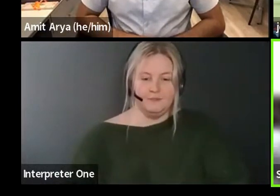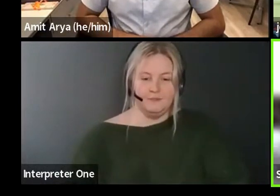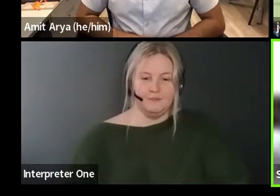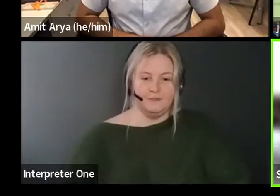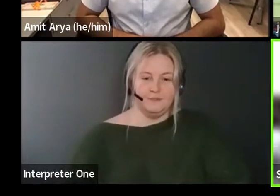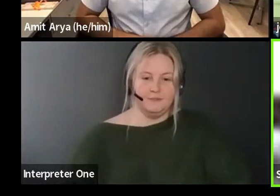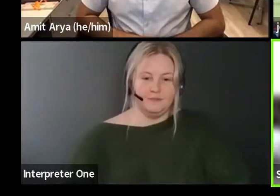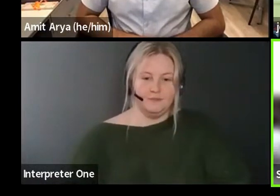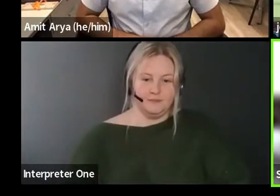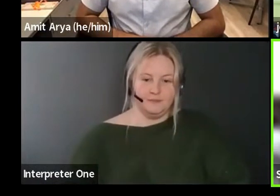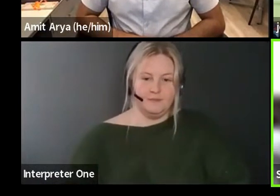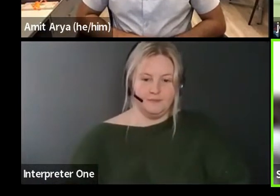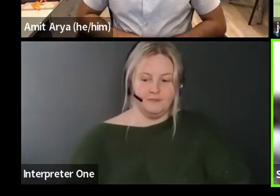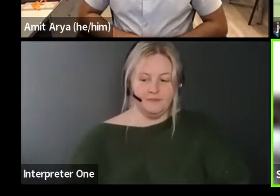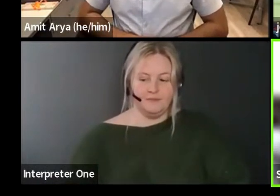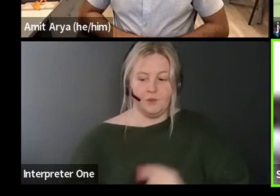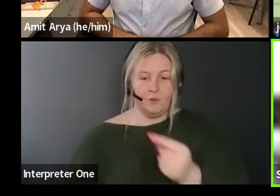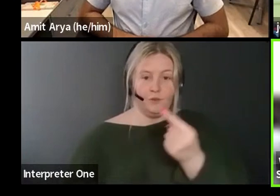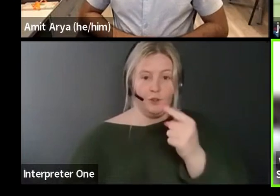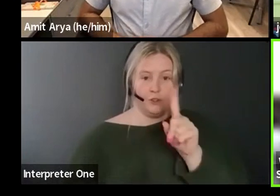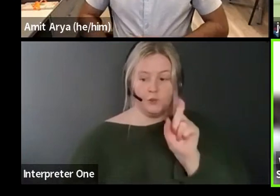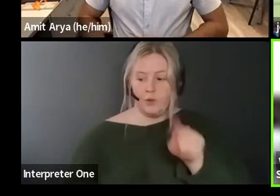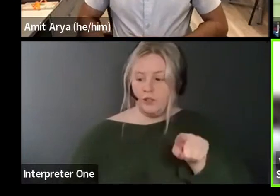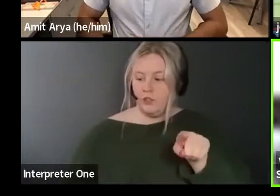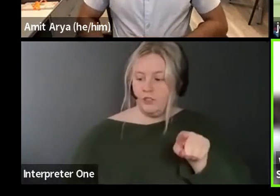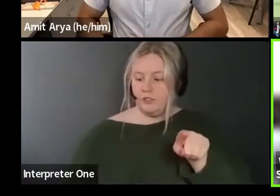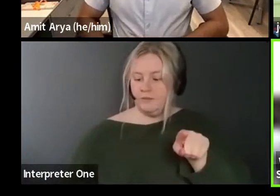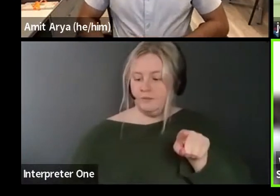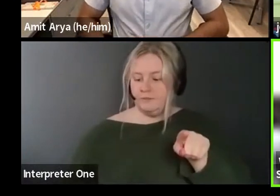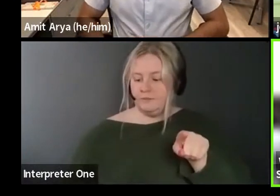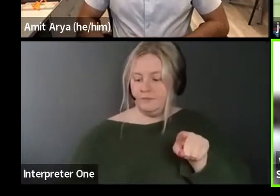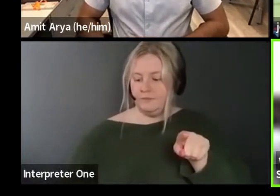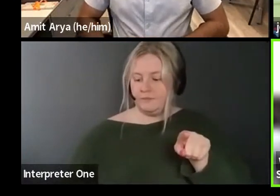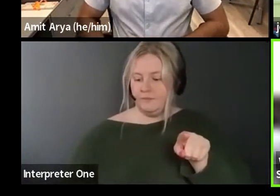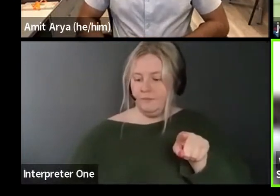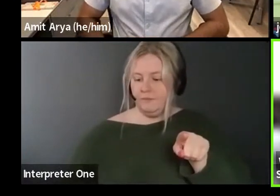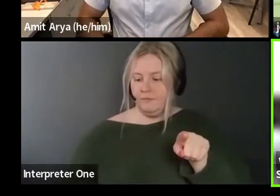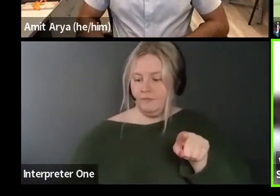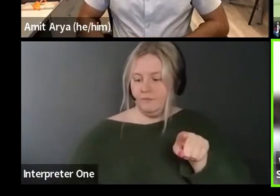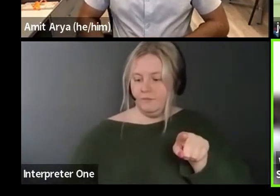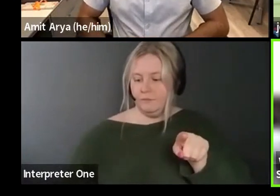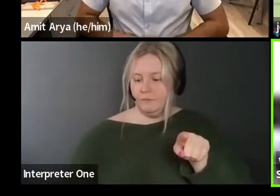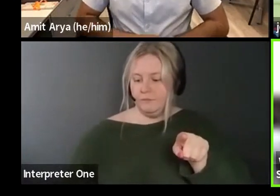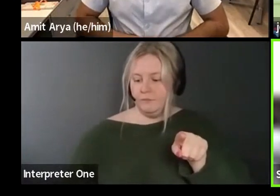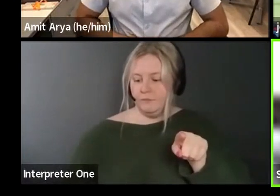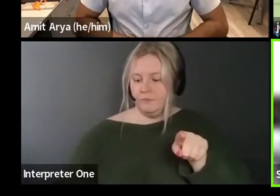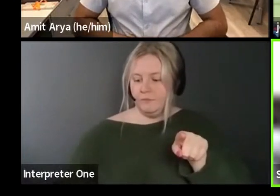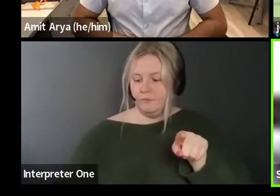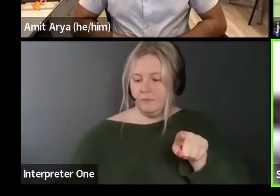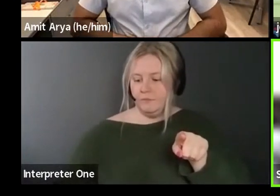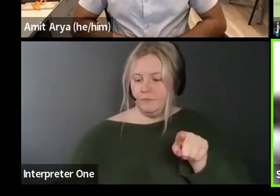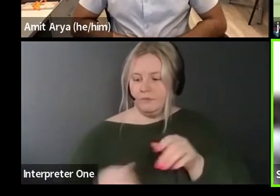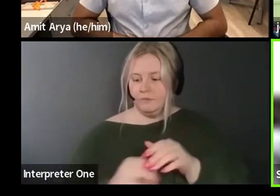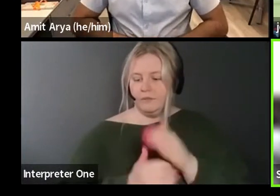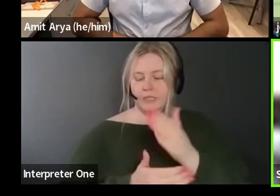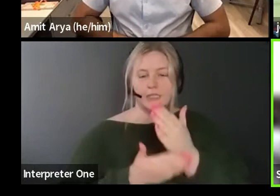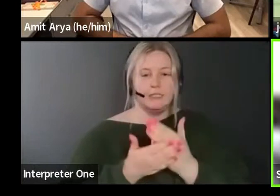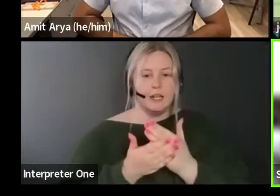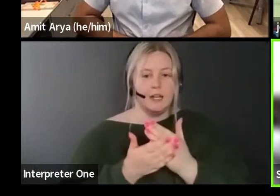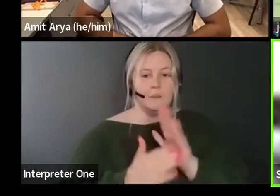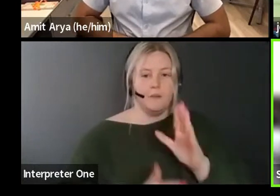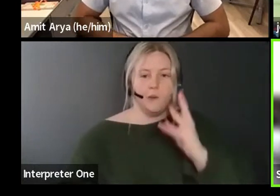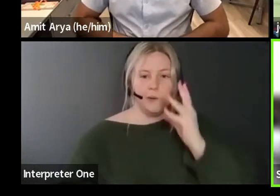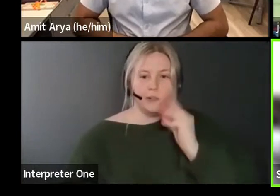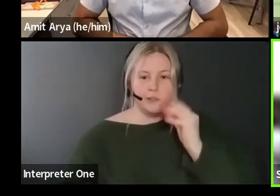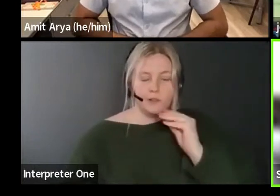So the first question would be, can you explain what some of the realities of life in institutions are? And the second